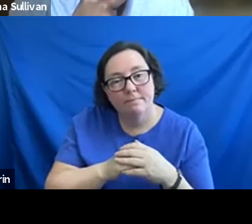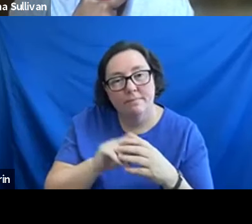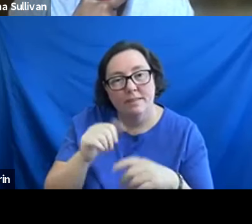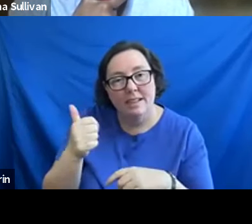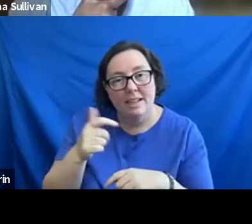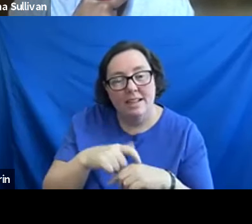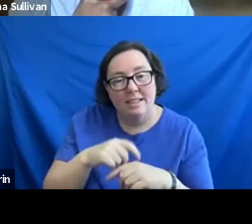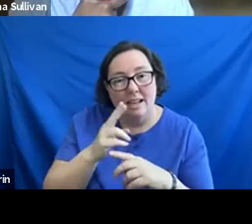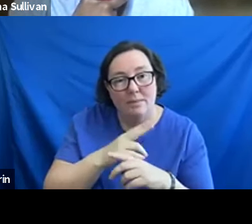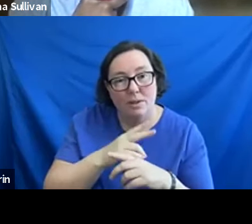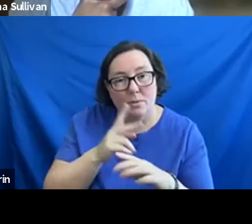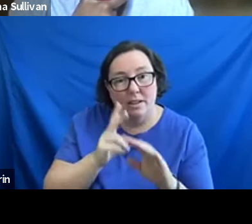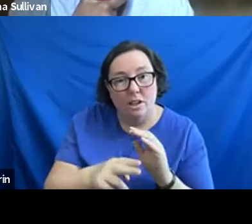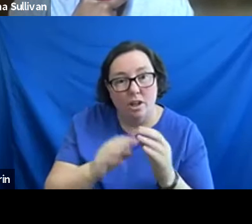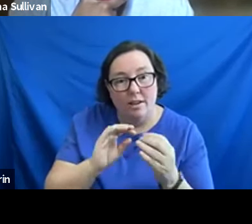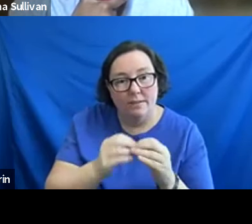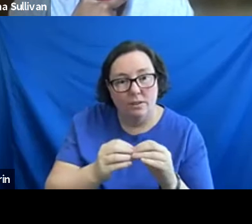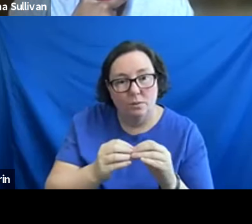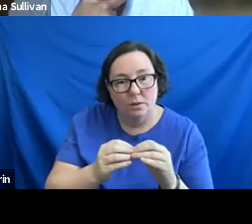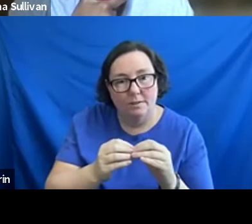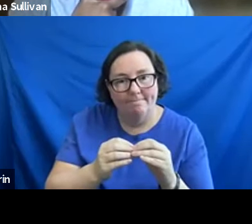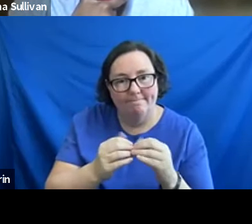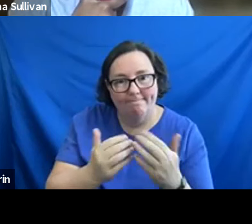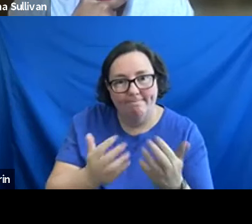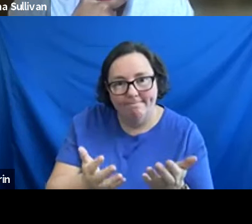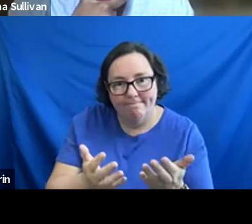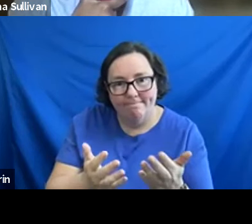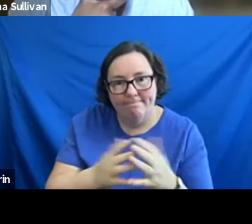anytime you use a cut score,